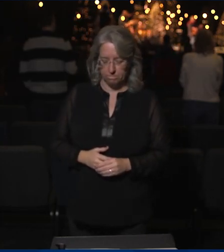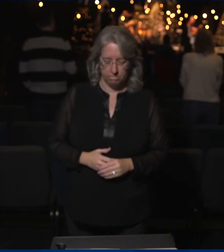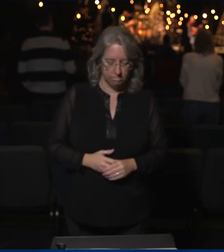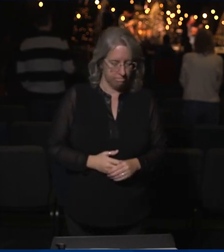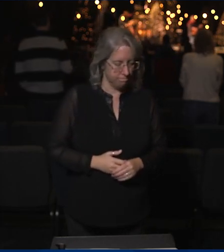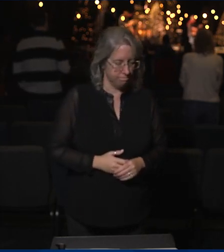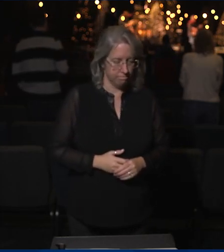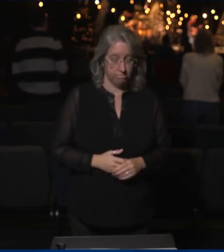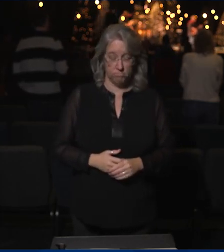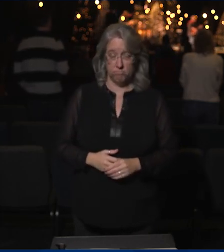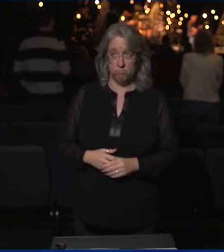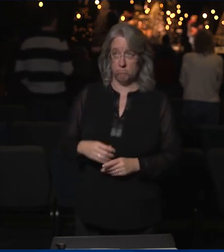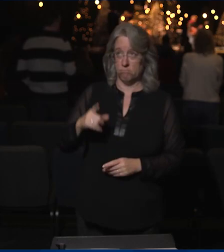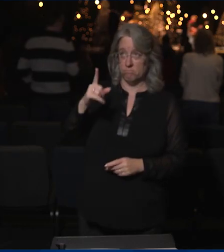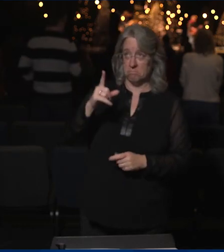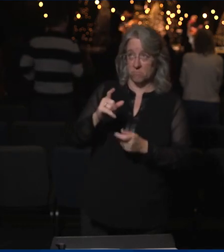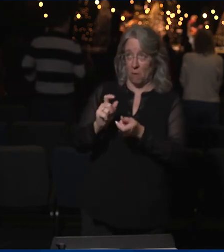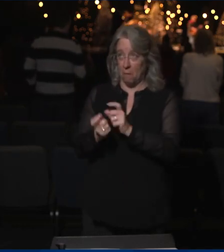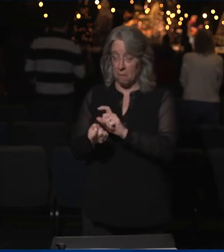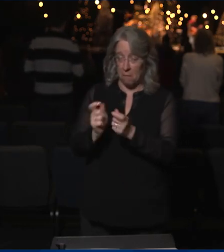never change.